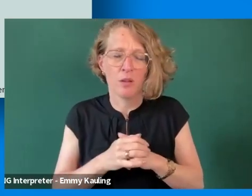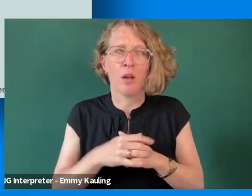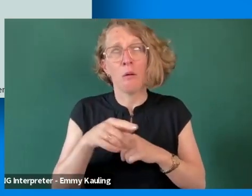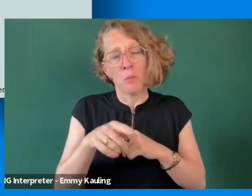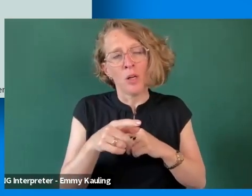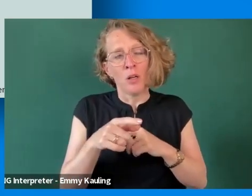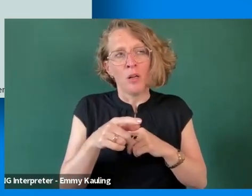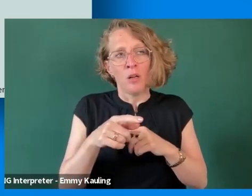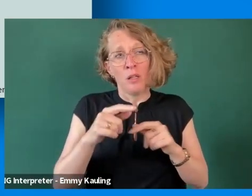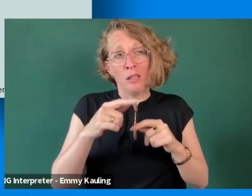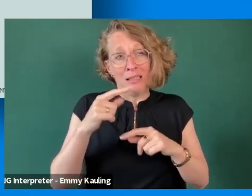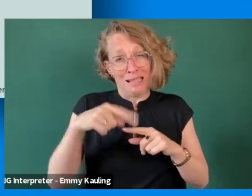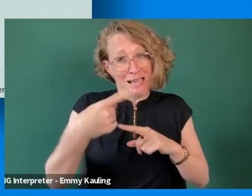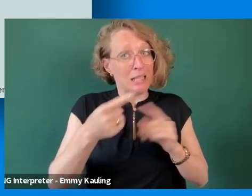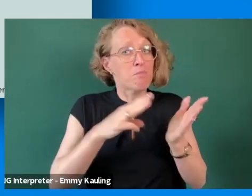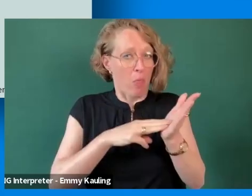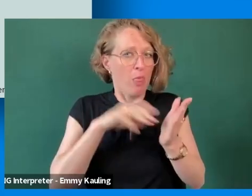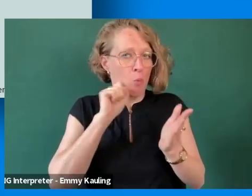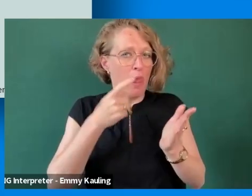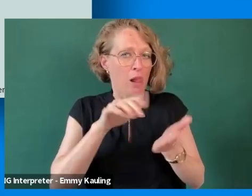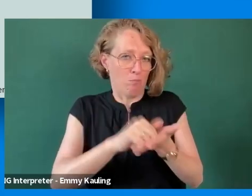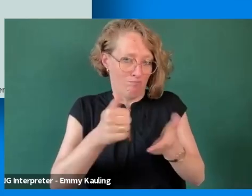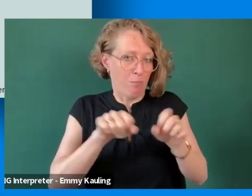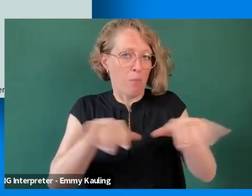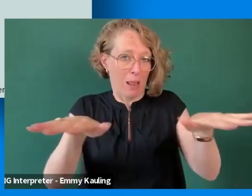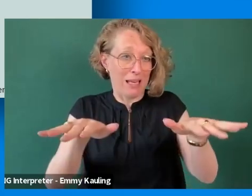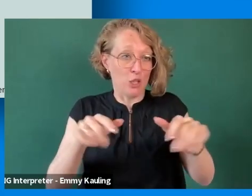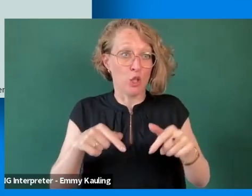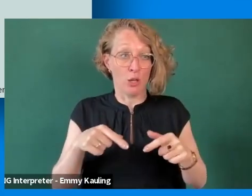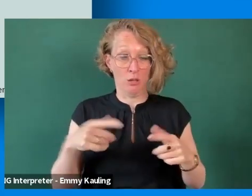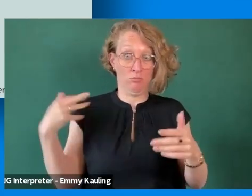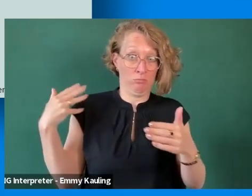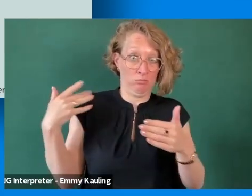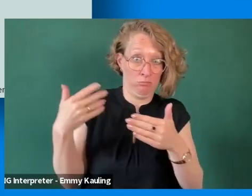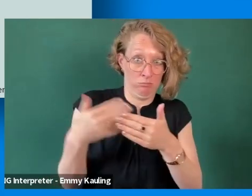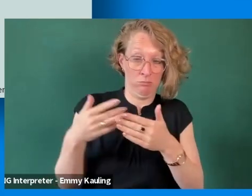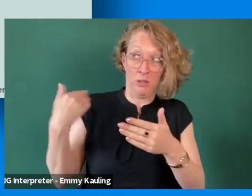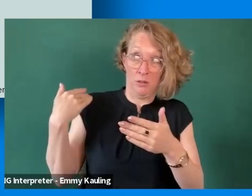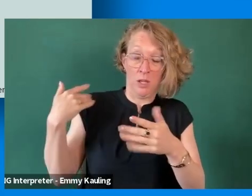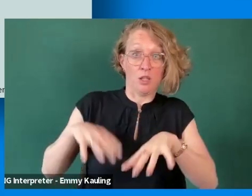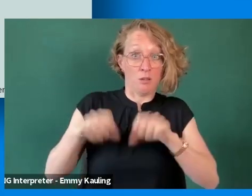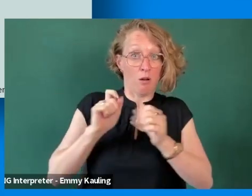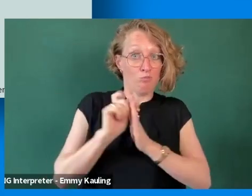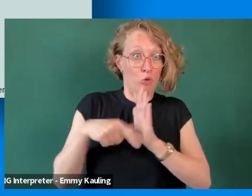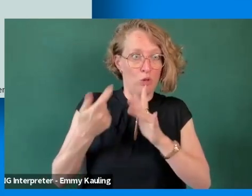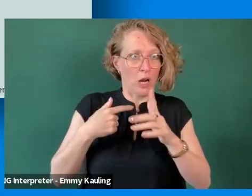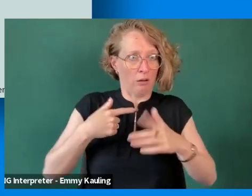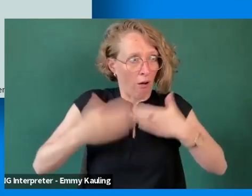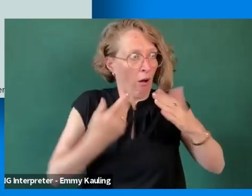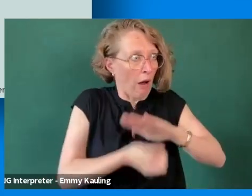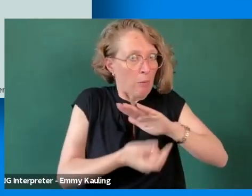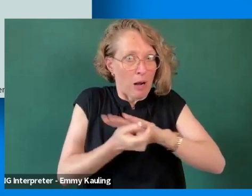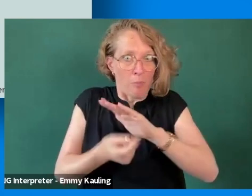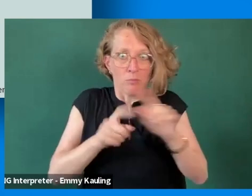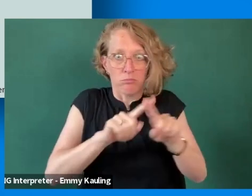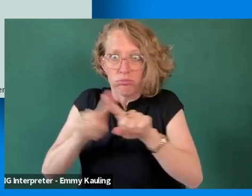published next month. A lot has happened in this space since we started the project and since we published the